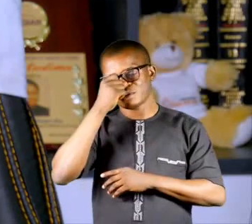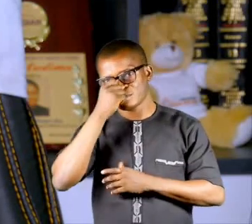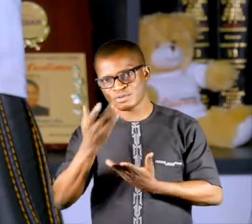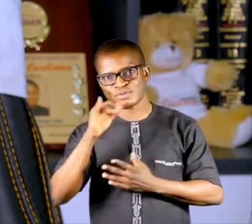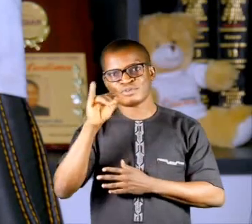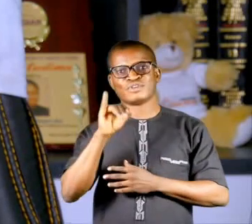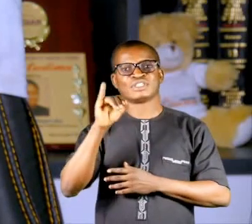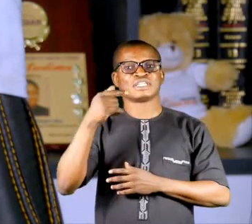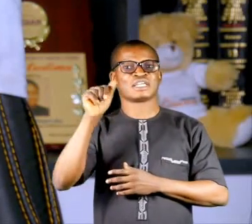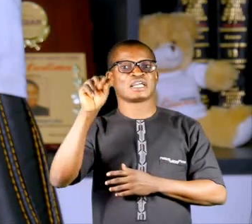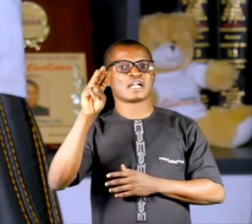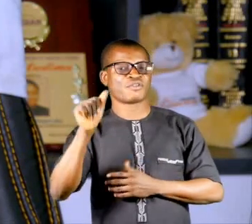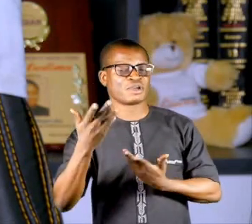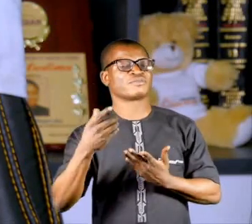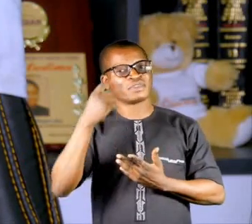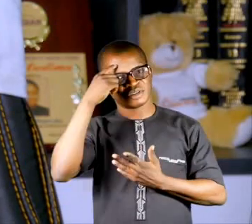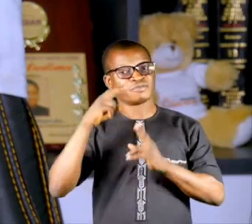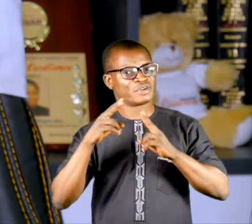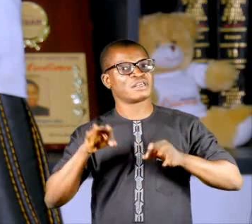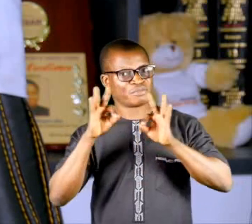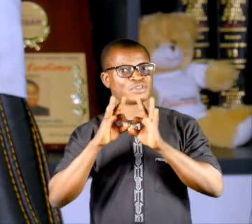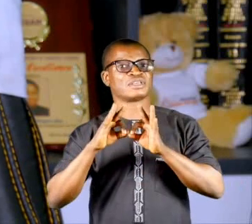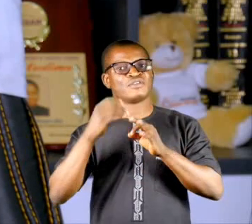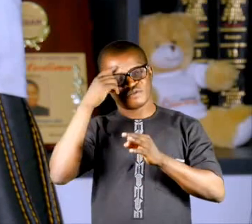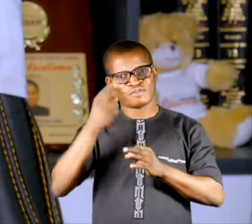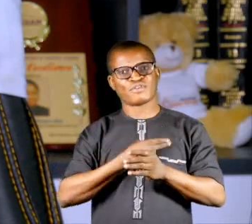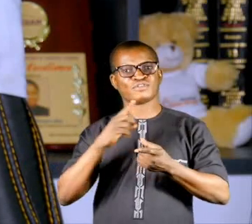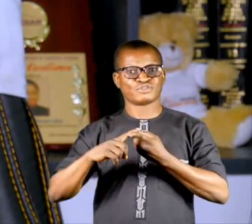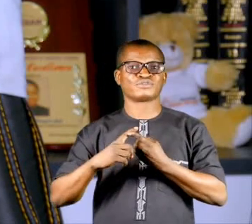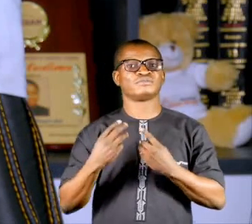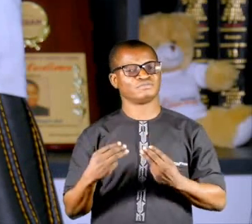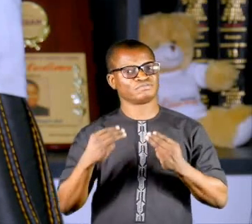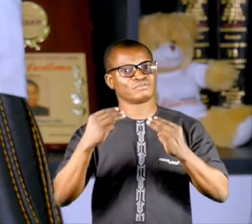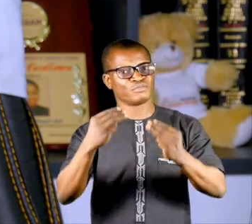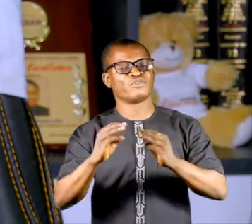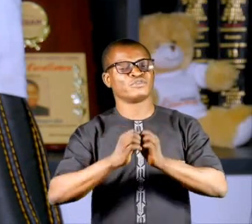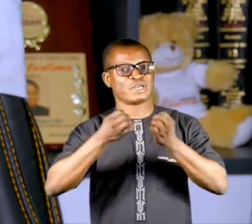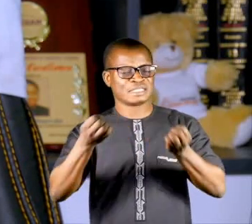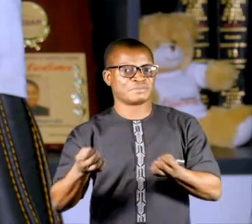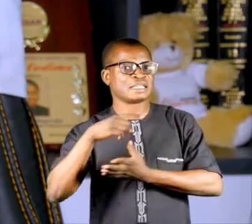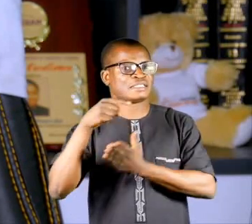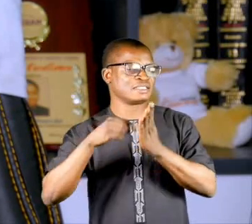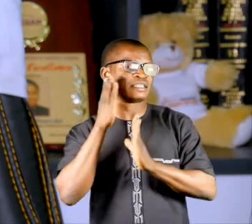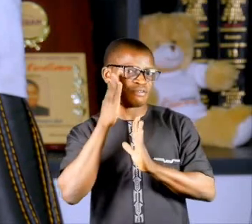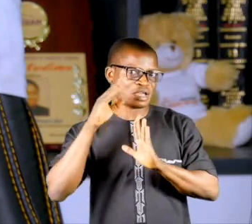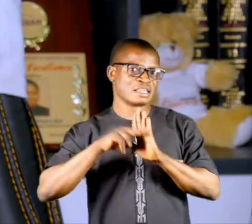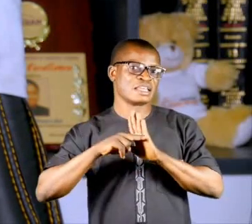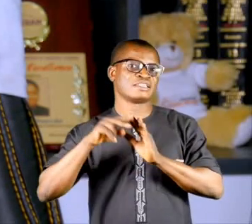Sokoto, even Jigawa, we thought it was also very important for us to expand